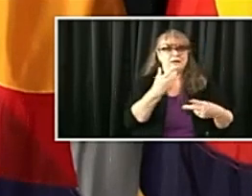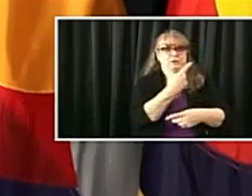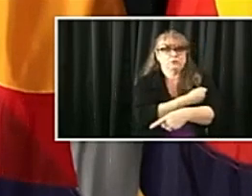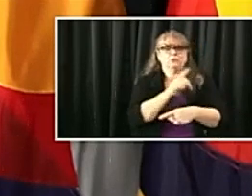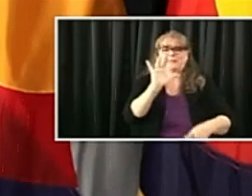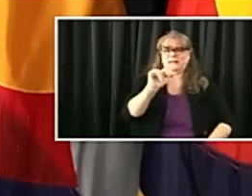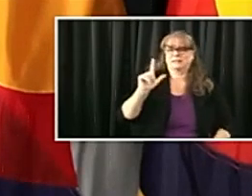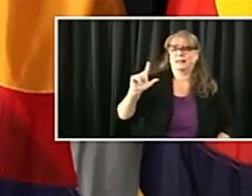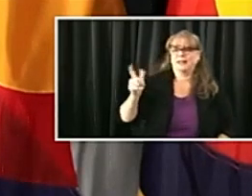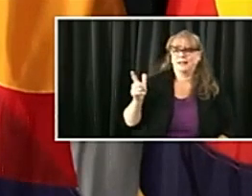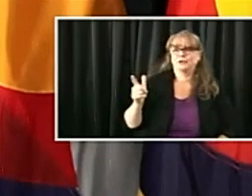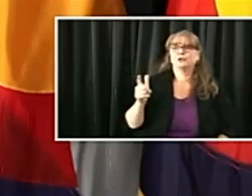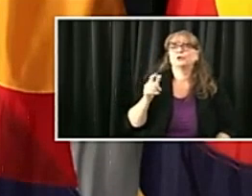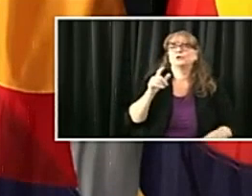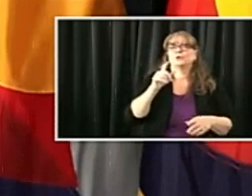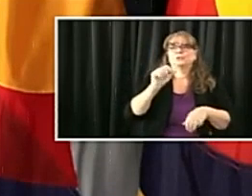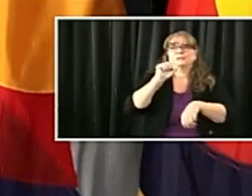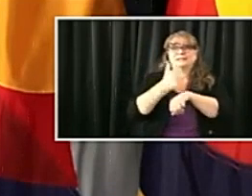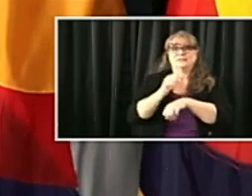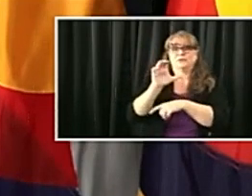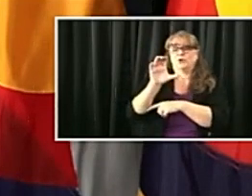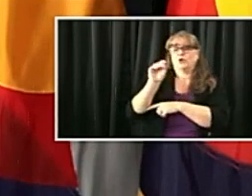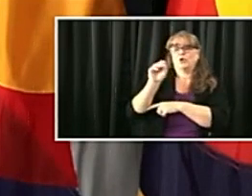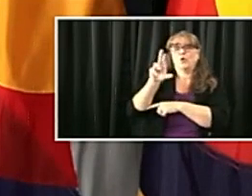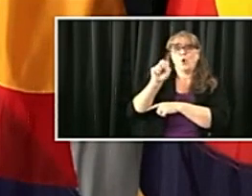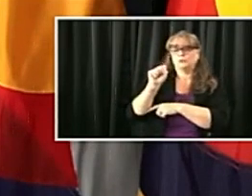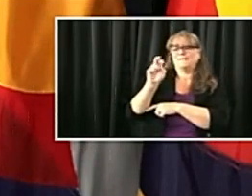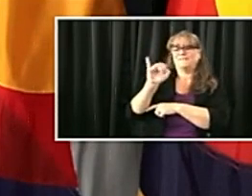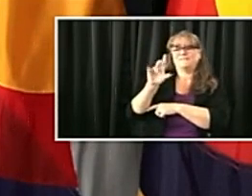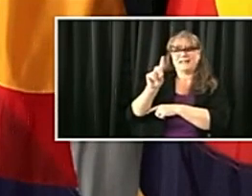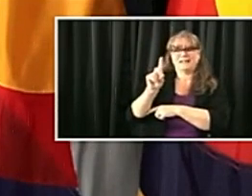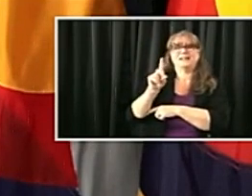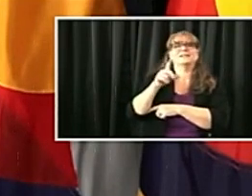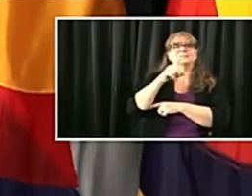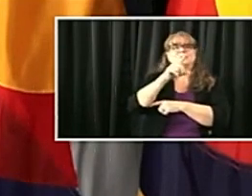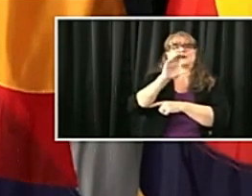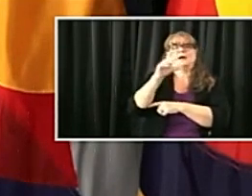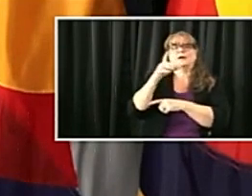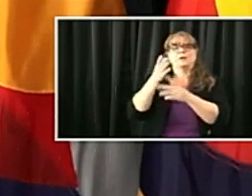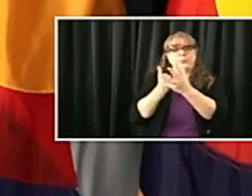don't have insurance, doesn't matter. None of that matters for this. You can sign up at